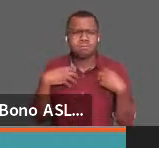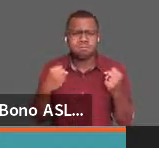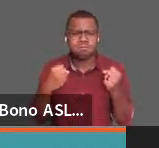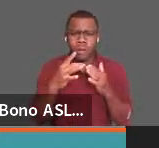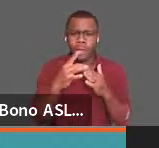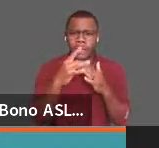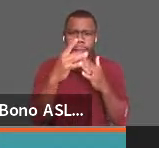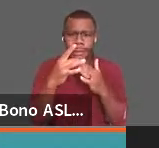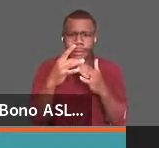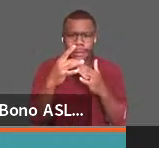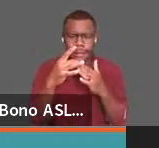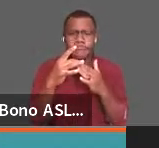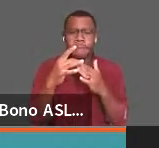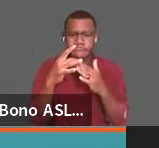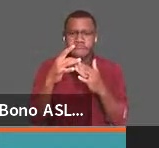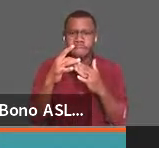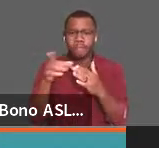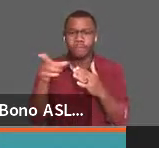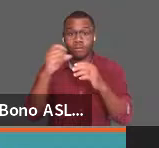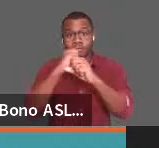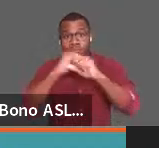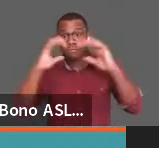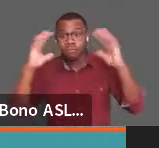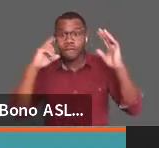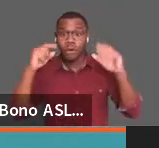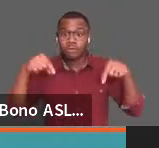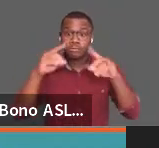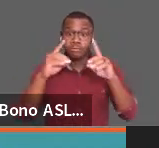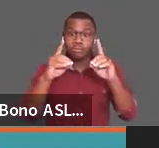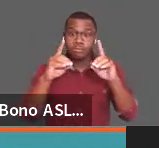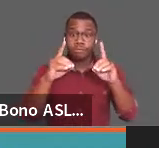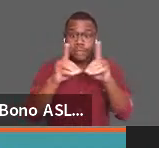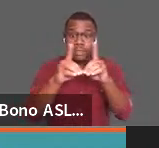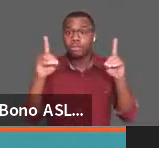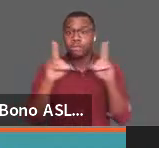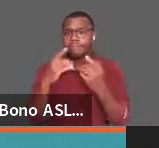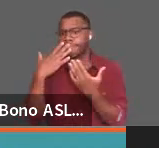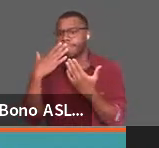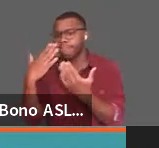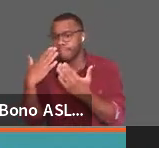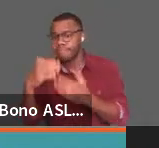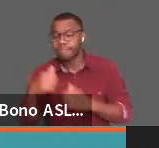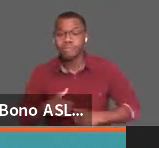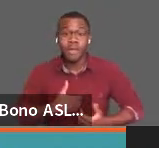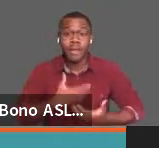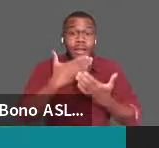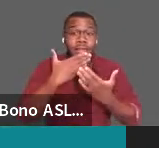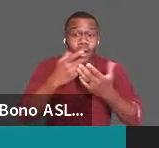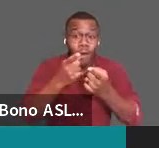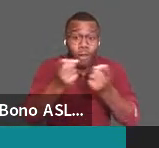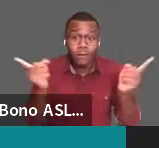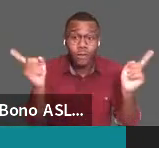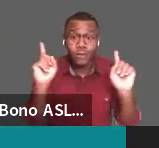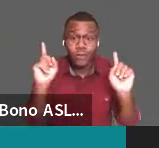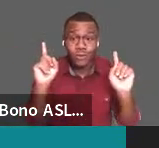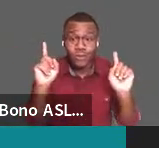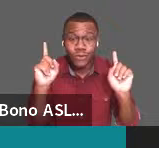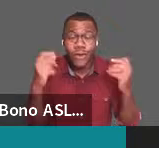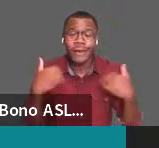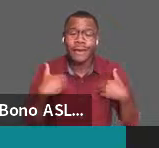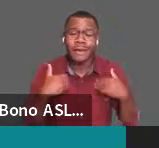for her vision for the district. Thank you all so much. You guys have a wonderful rest of the